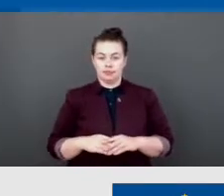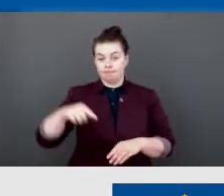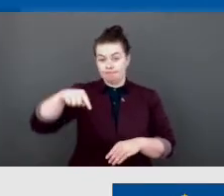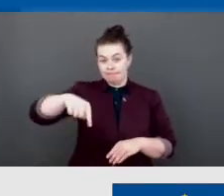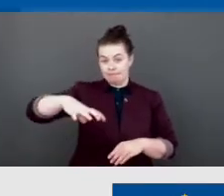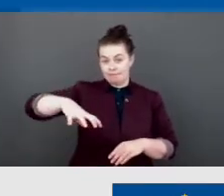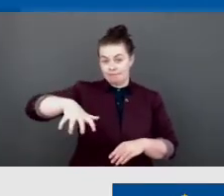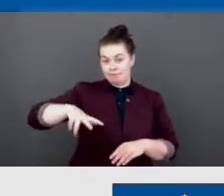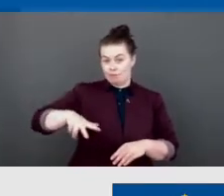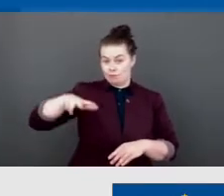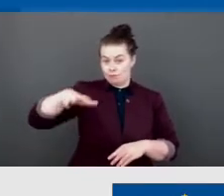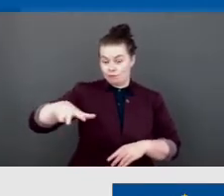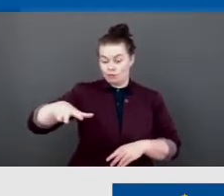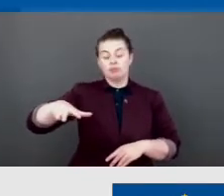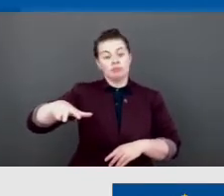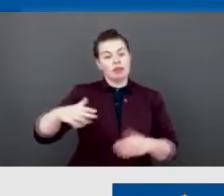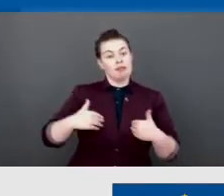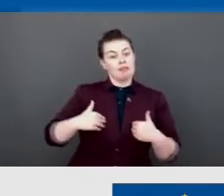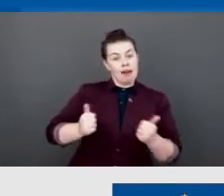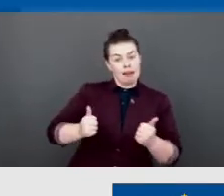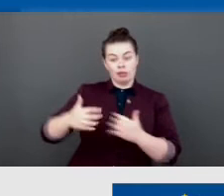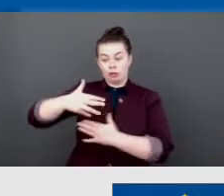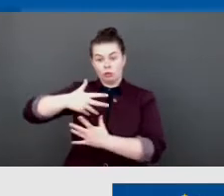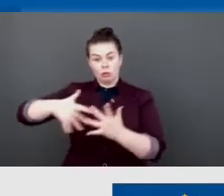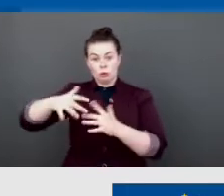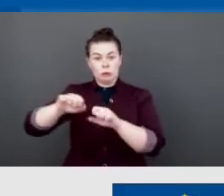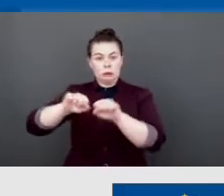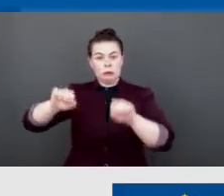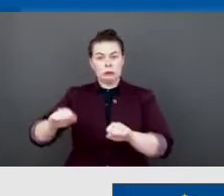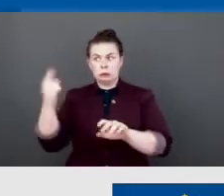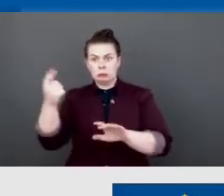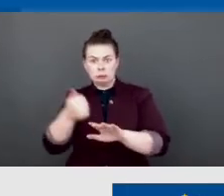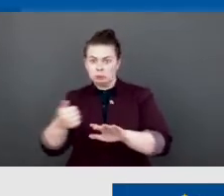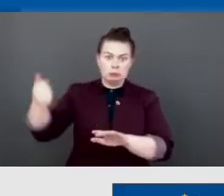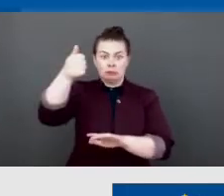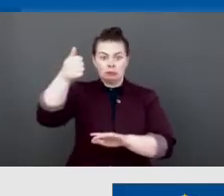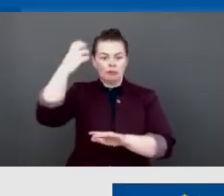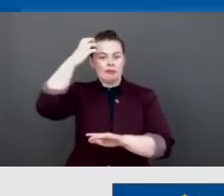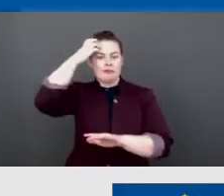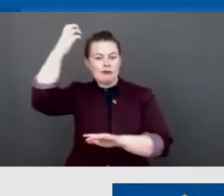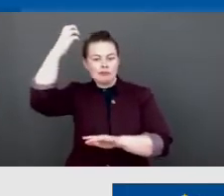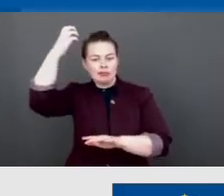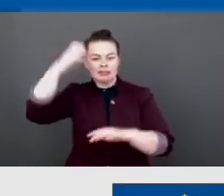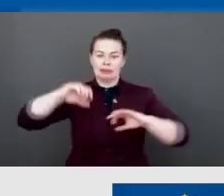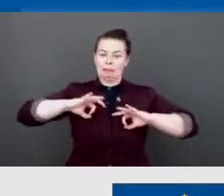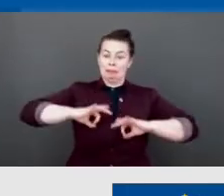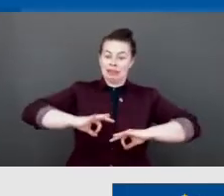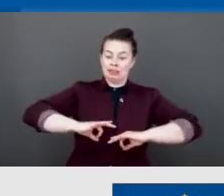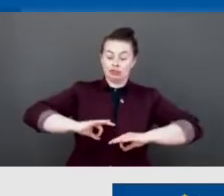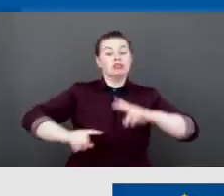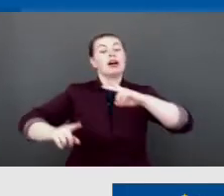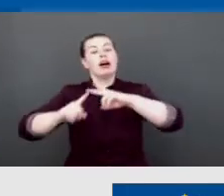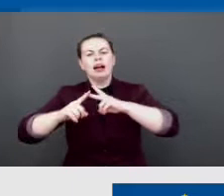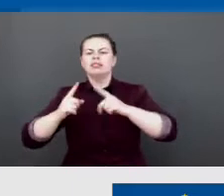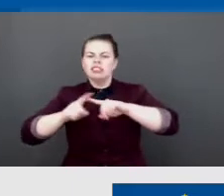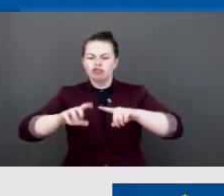In Portugal, healthcare system and social care system are national centralized on their lead ministers